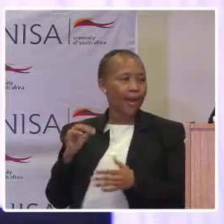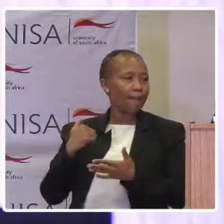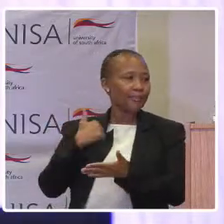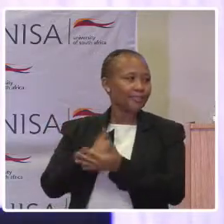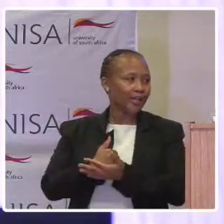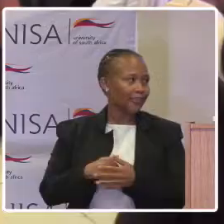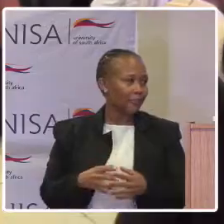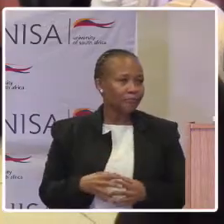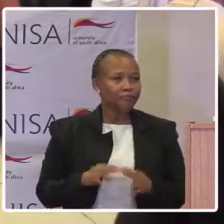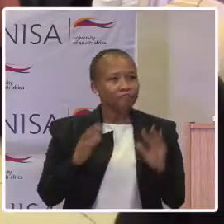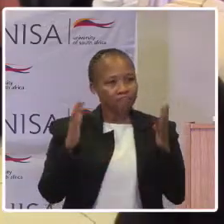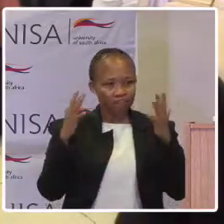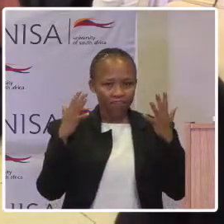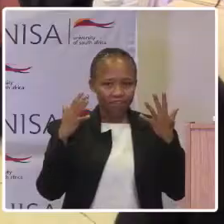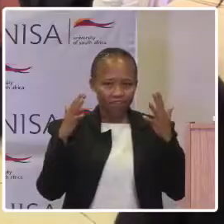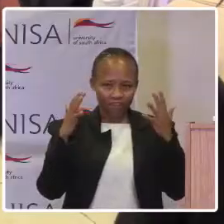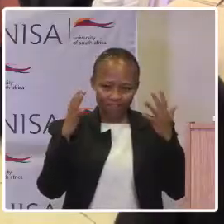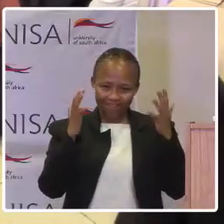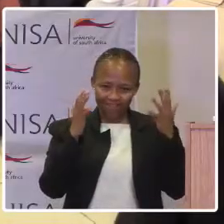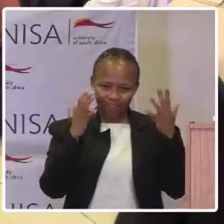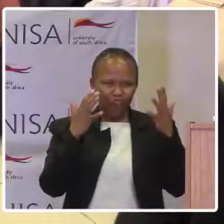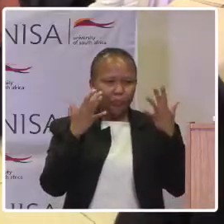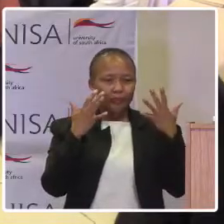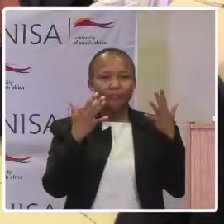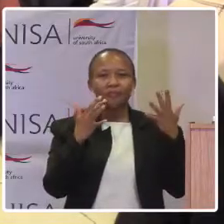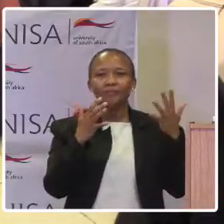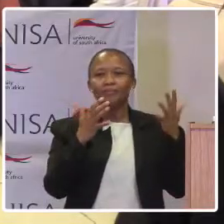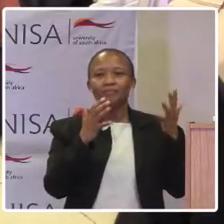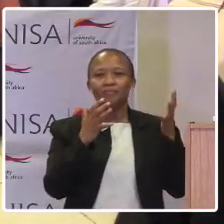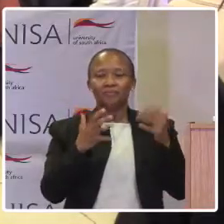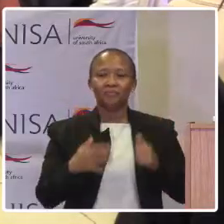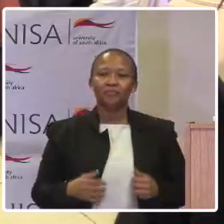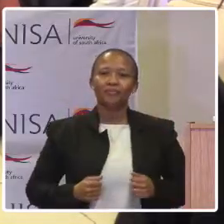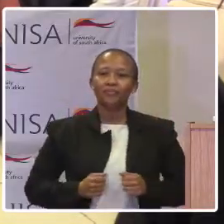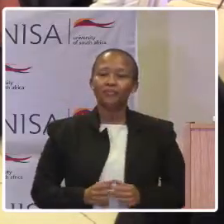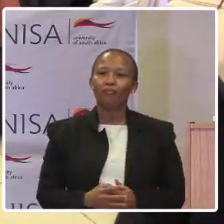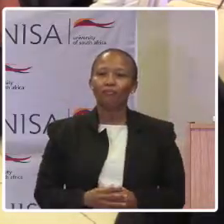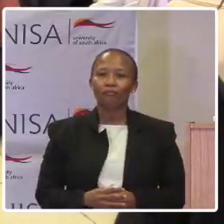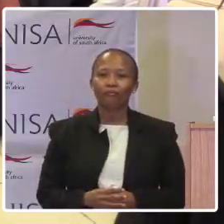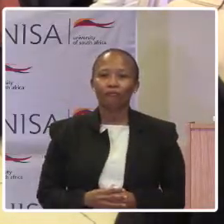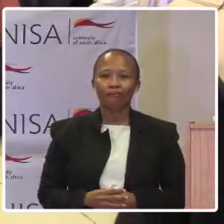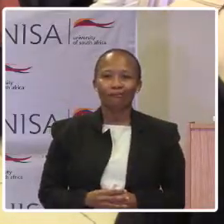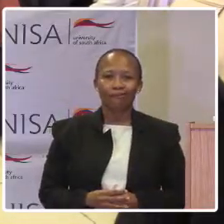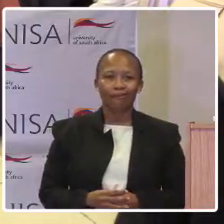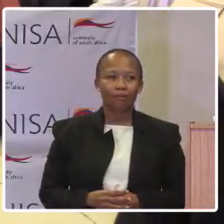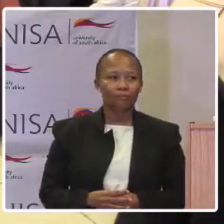Advocate is around. Let's just give him a big round of applause as he's coming.